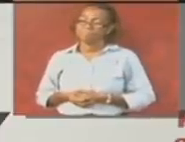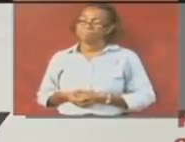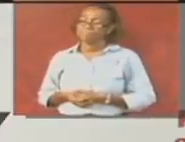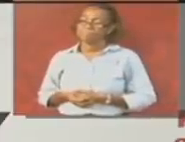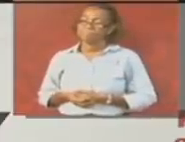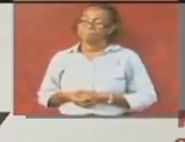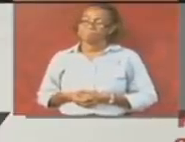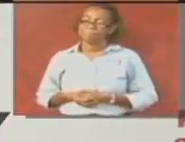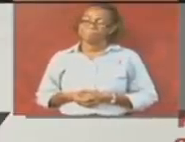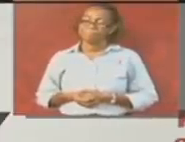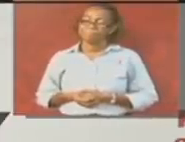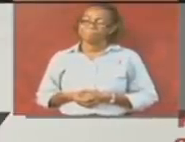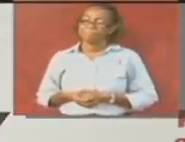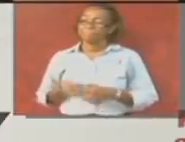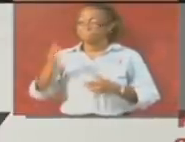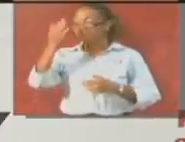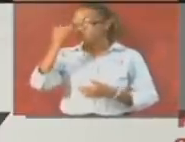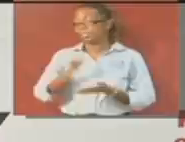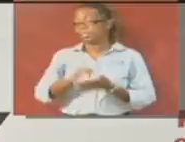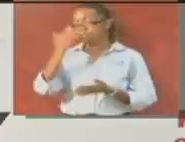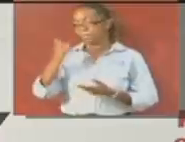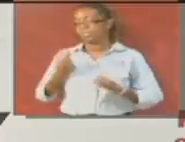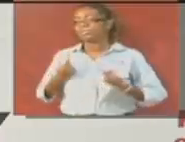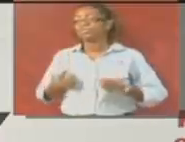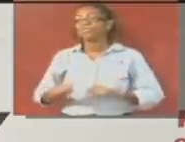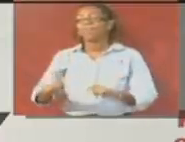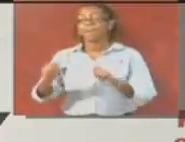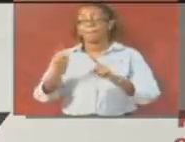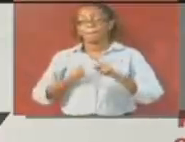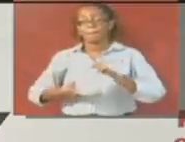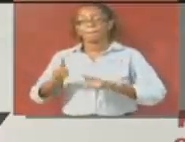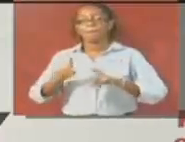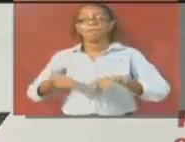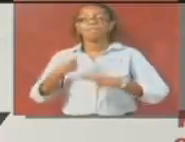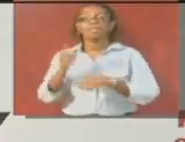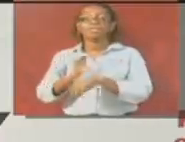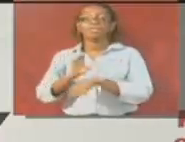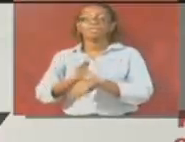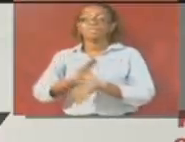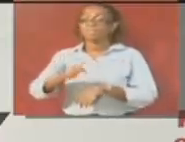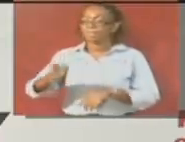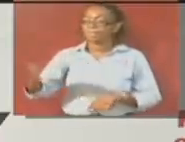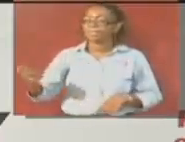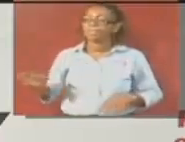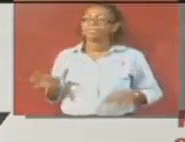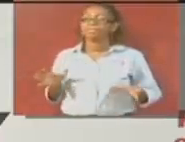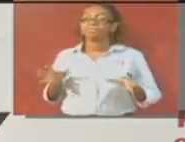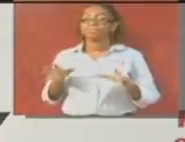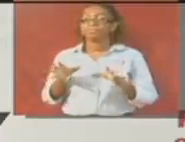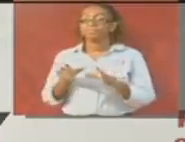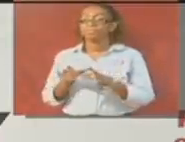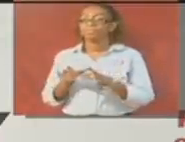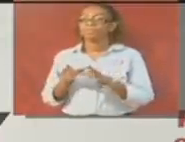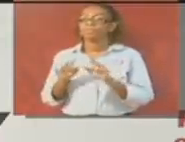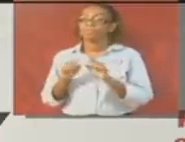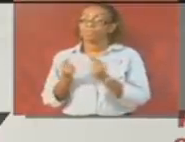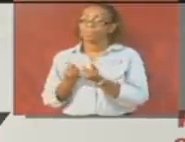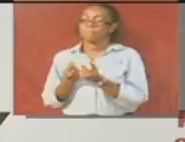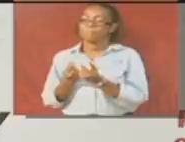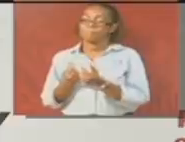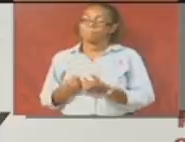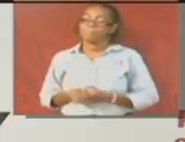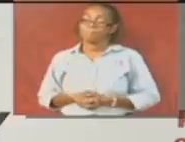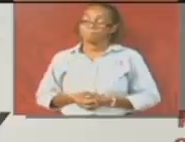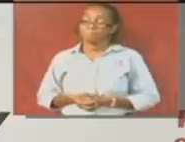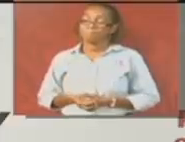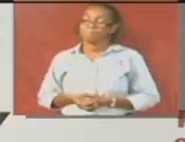those areas, knowing there's an established risk. So while every case that we have doesn't necessarily link itself to one